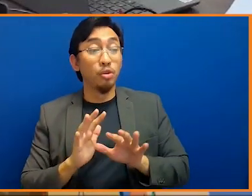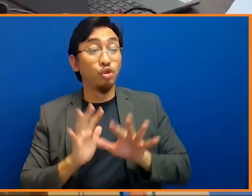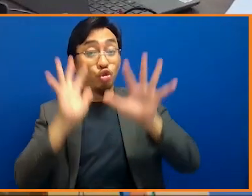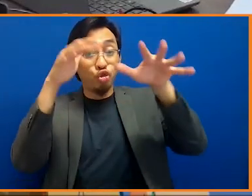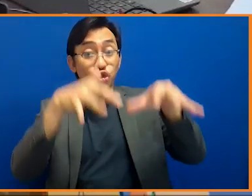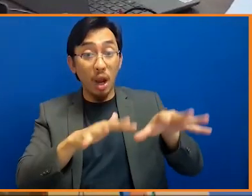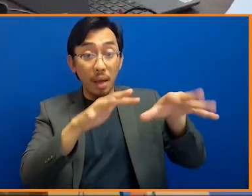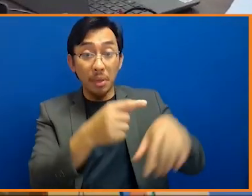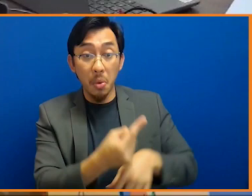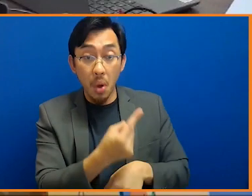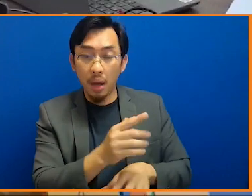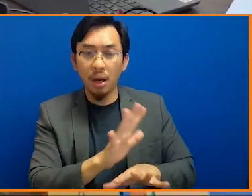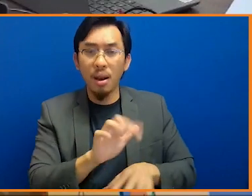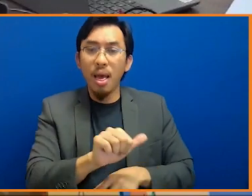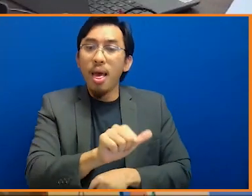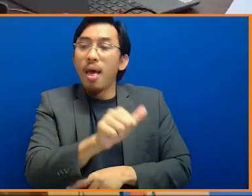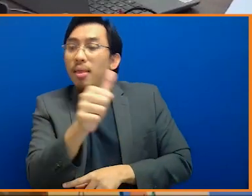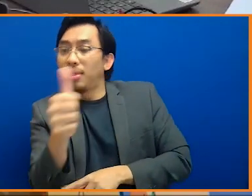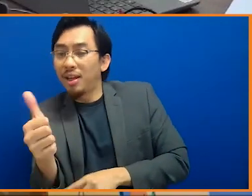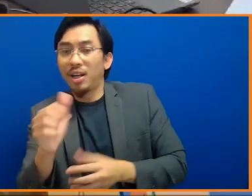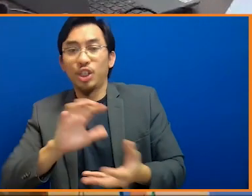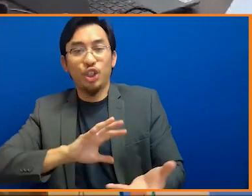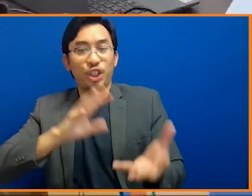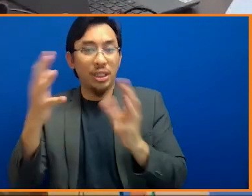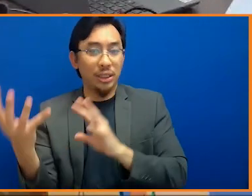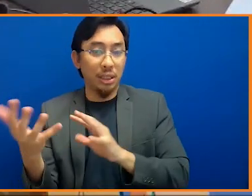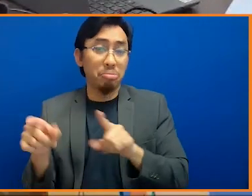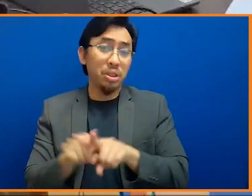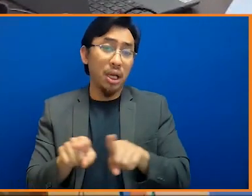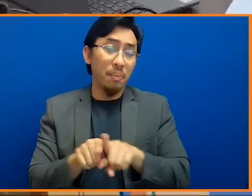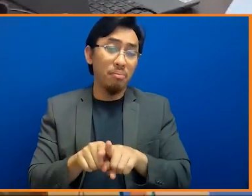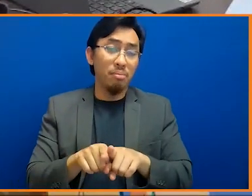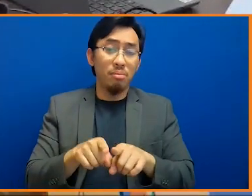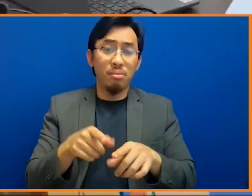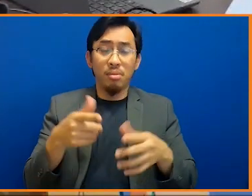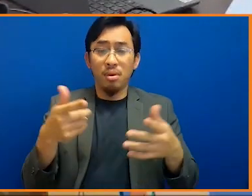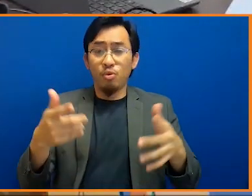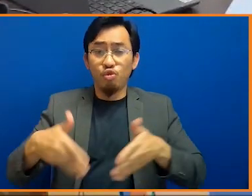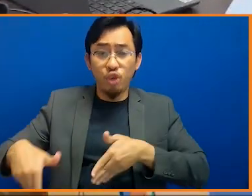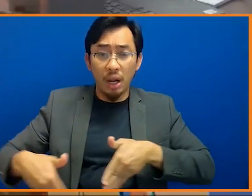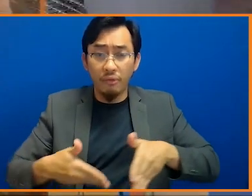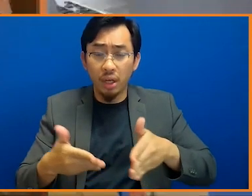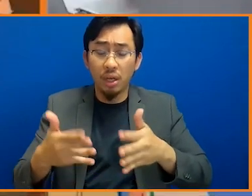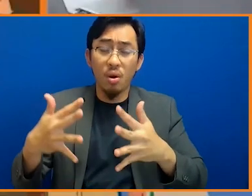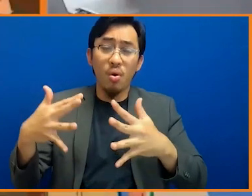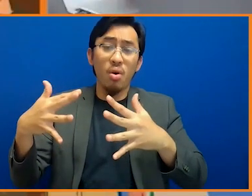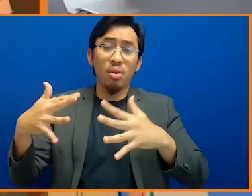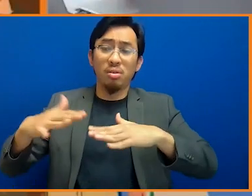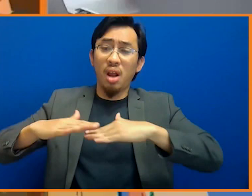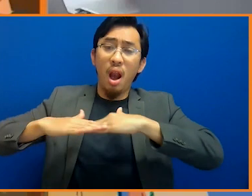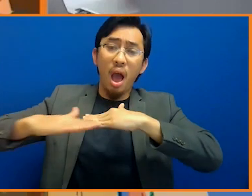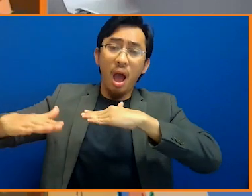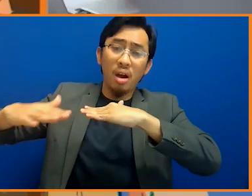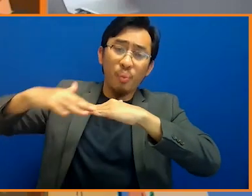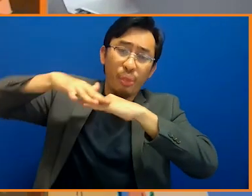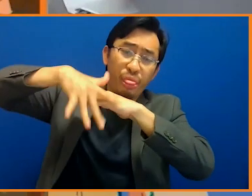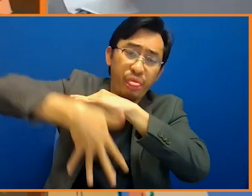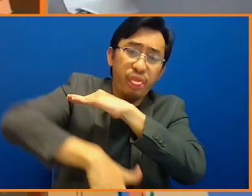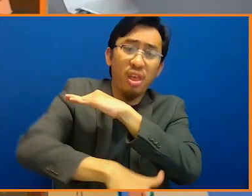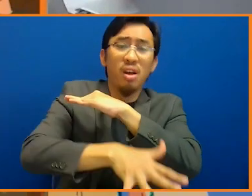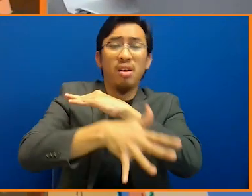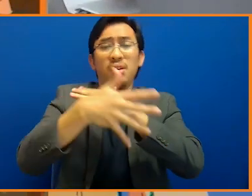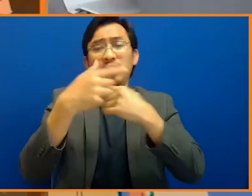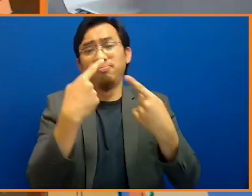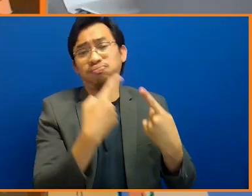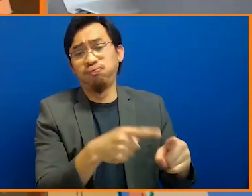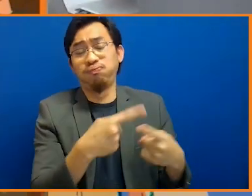and not only in tsunami, but also in other types of disasters. For example, in river to combat flood and landslide and